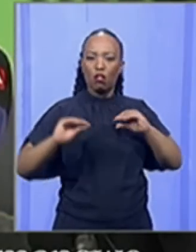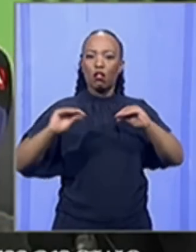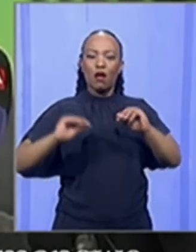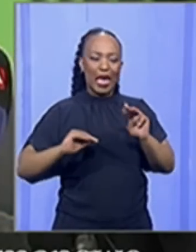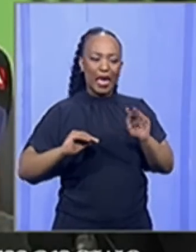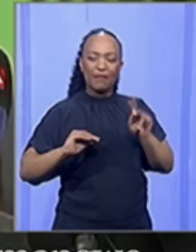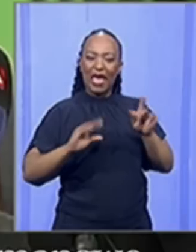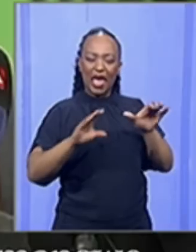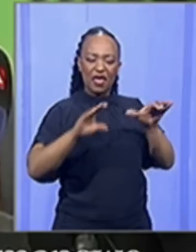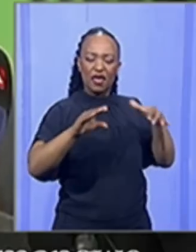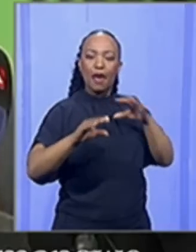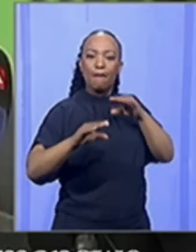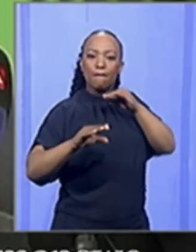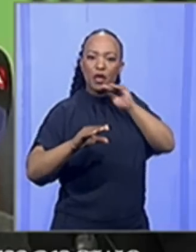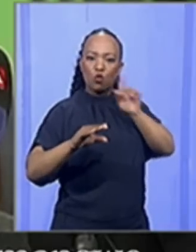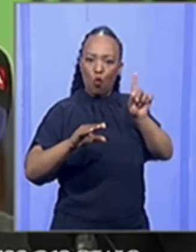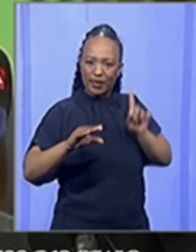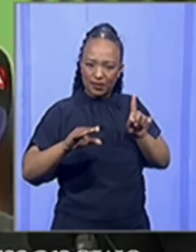voutela.